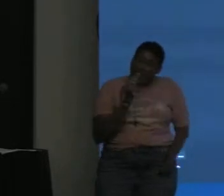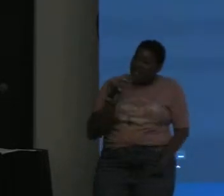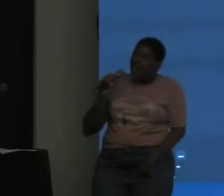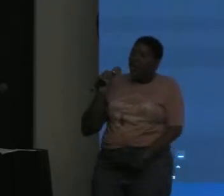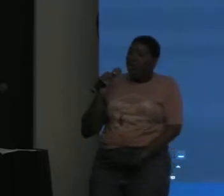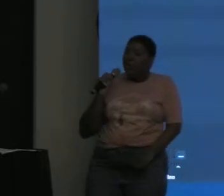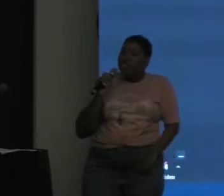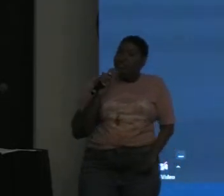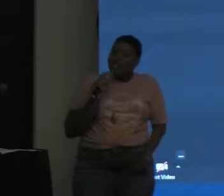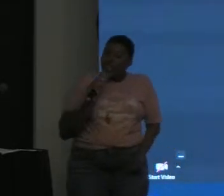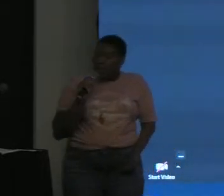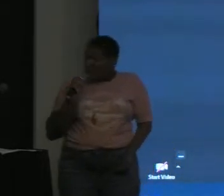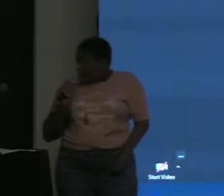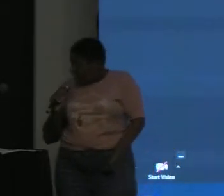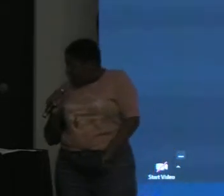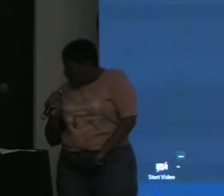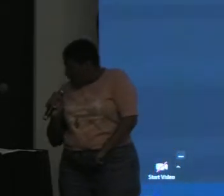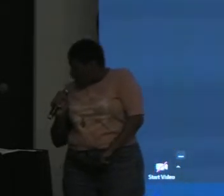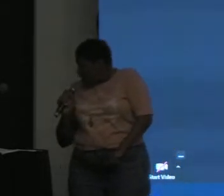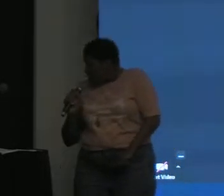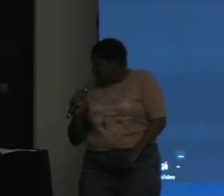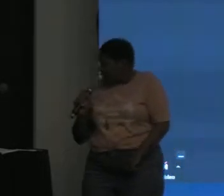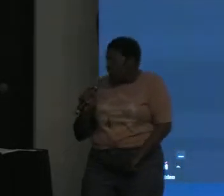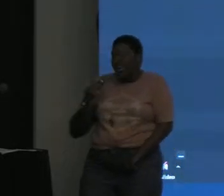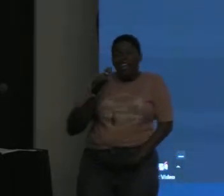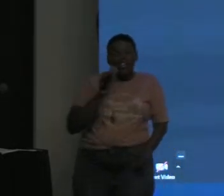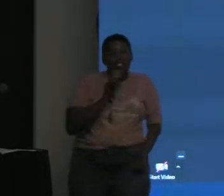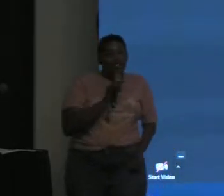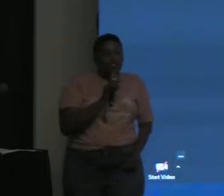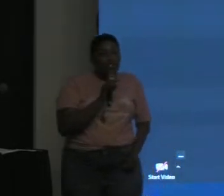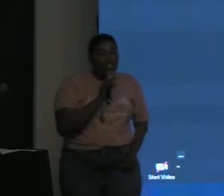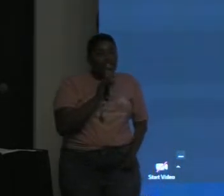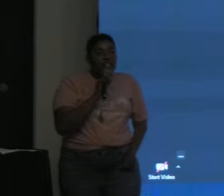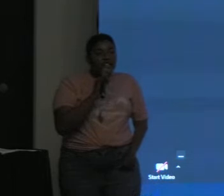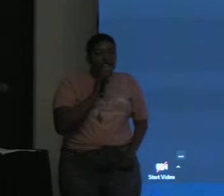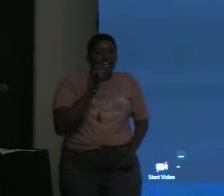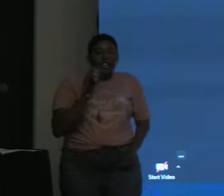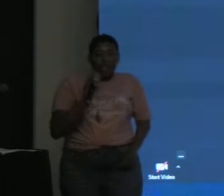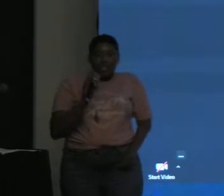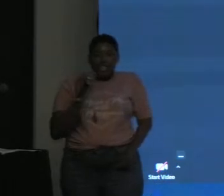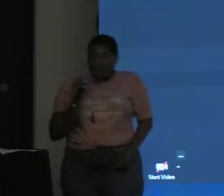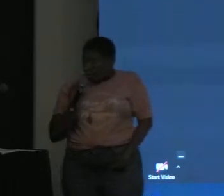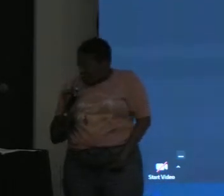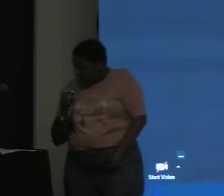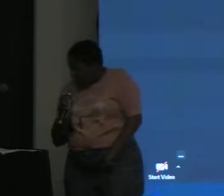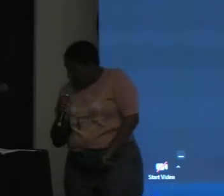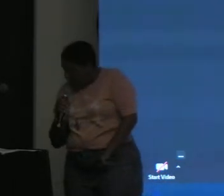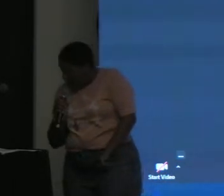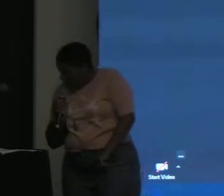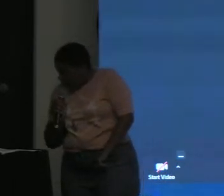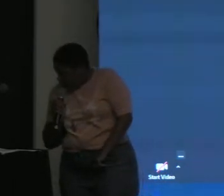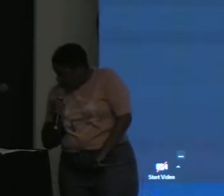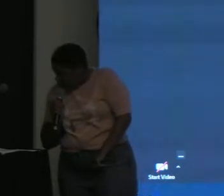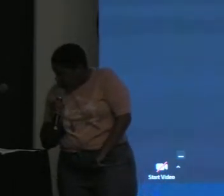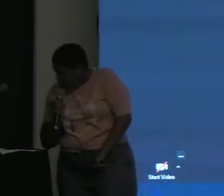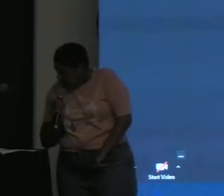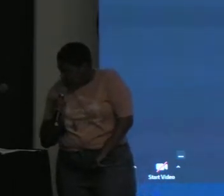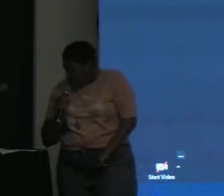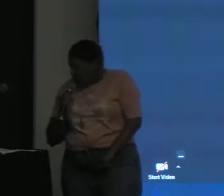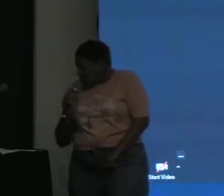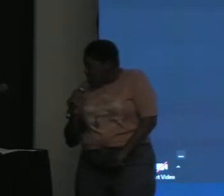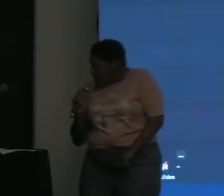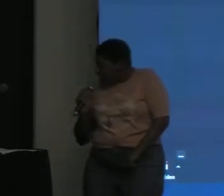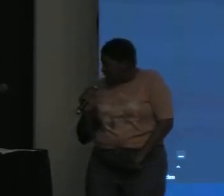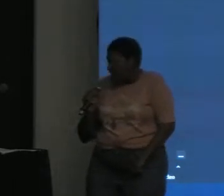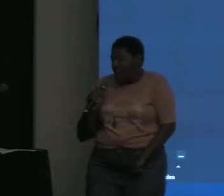tell us. We watched a video on it. So, we're going to talk about it in different areas, how it shows up in our lives.